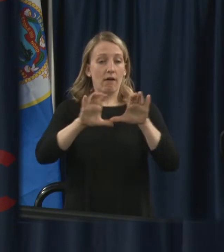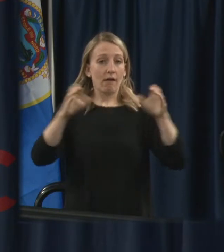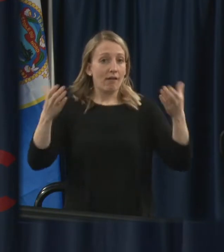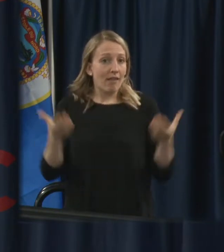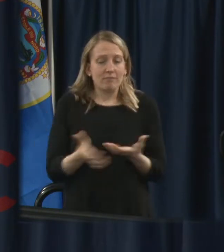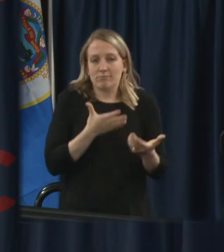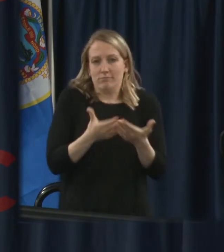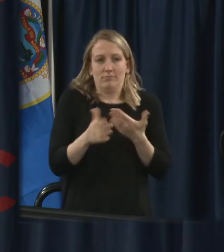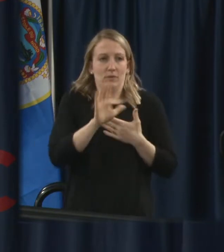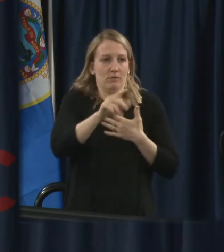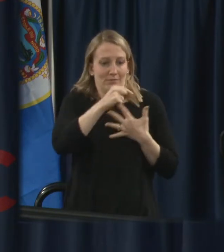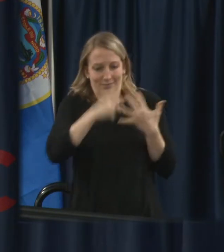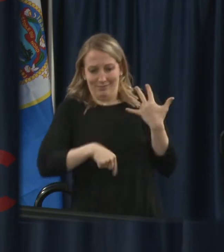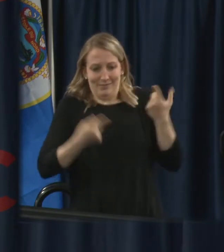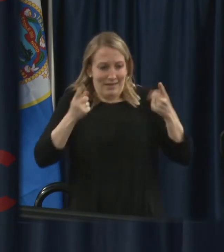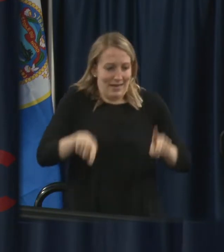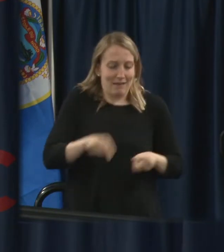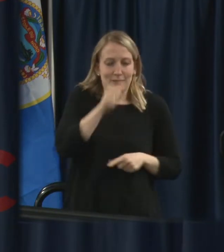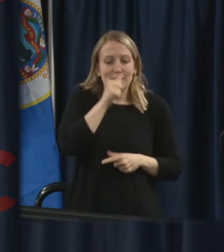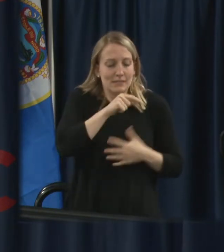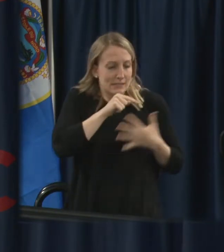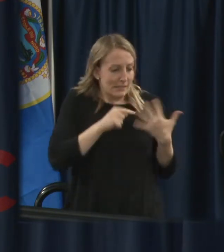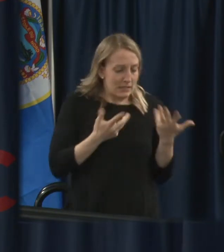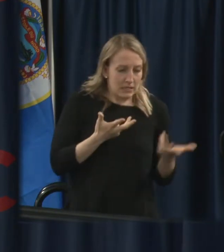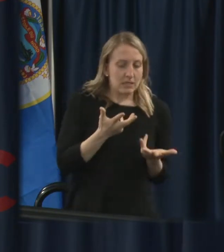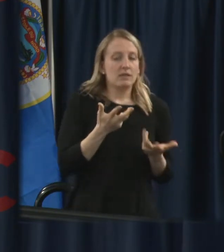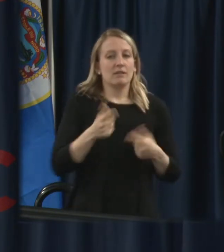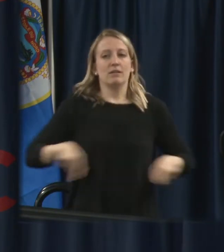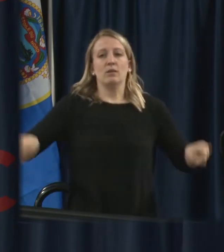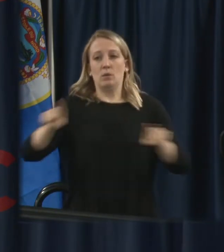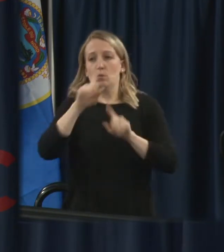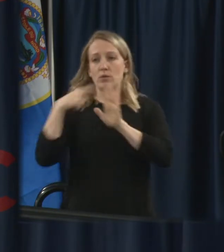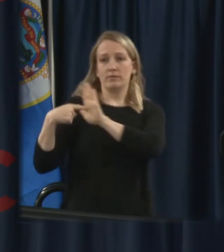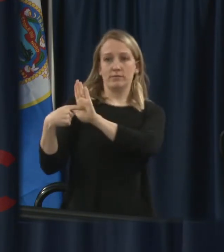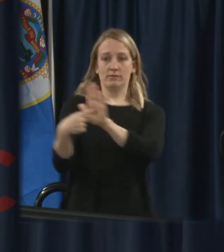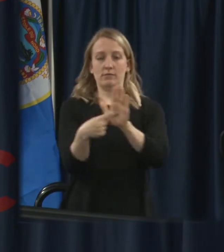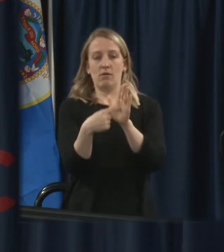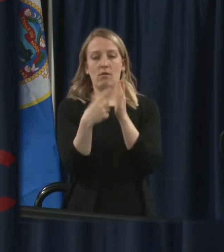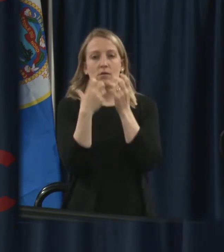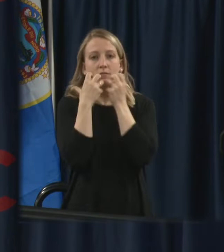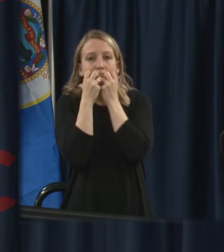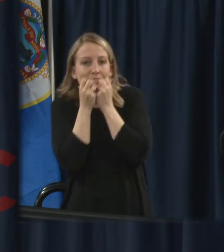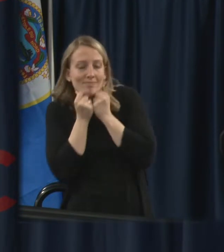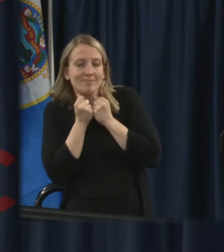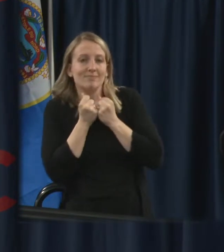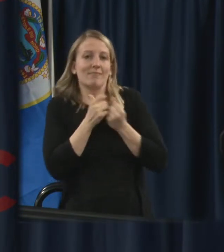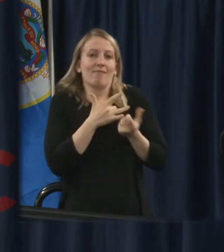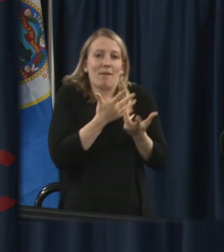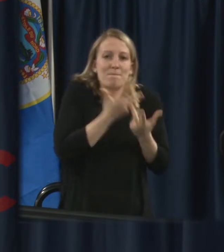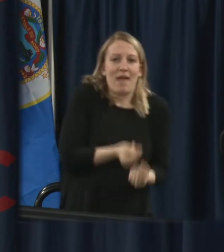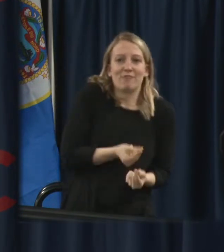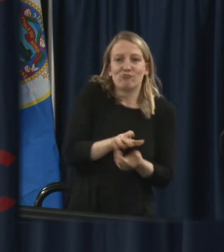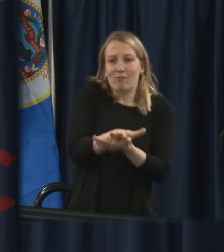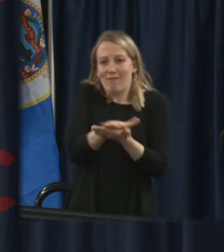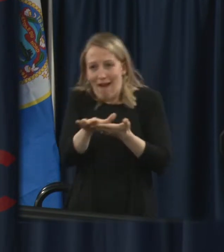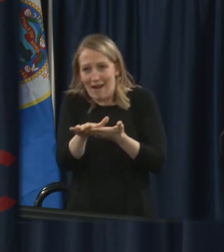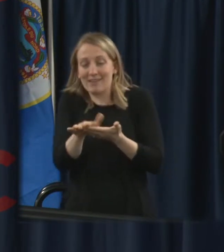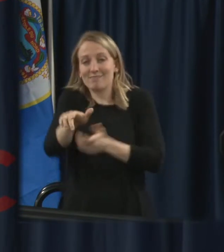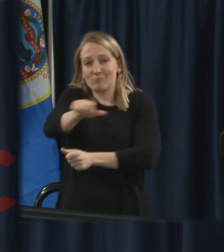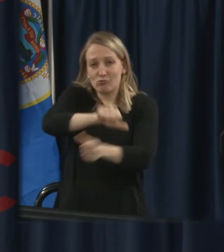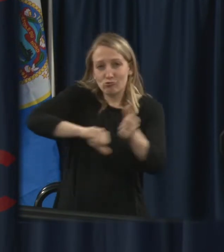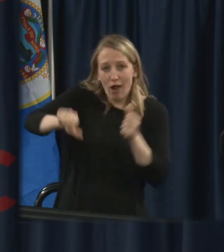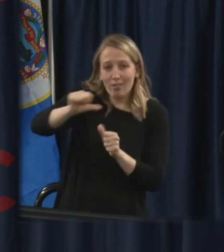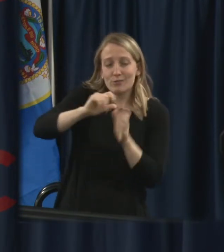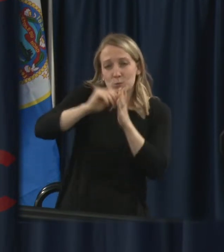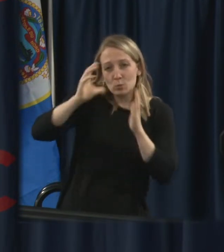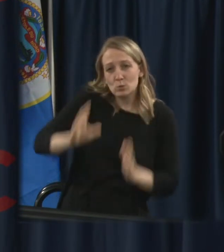you have been through, has shown extraordinary care, compassion, and kindness for fellow students,